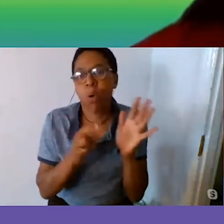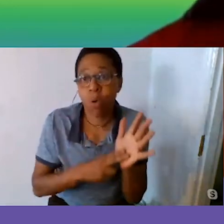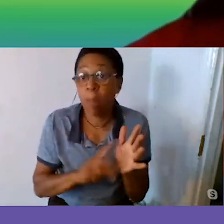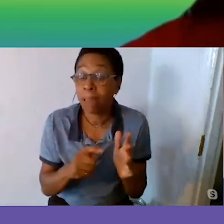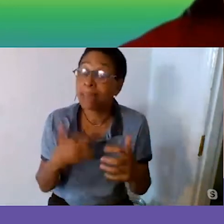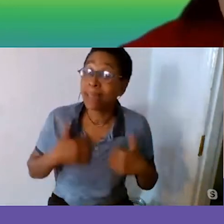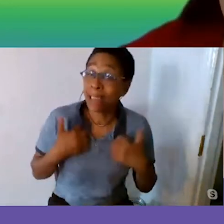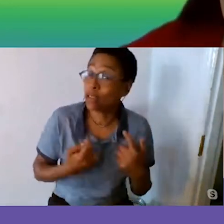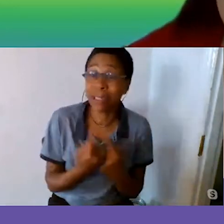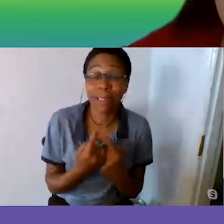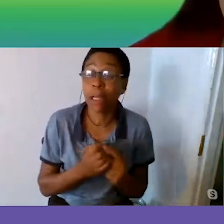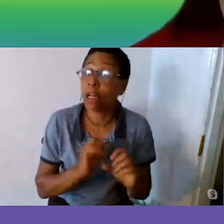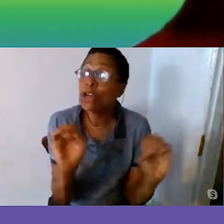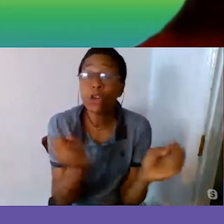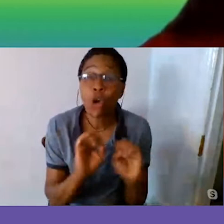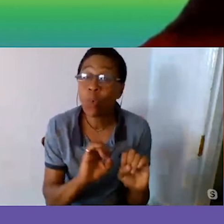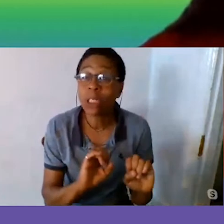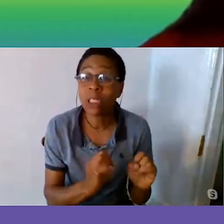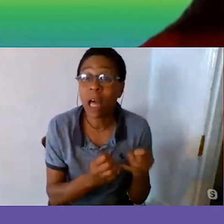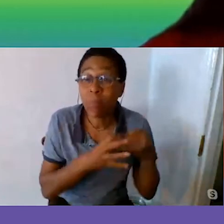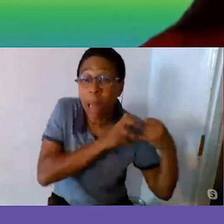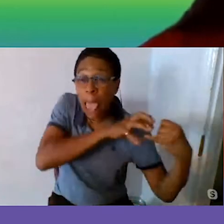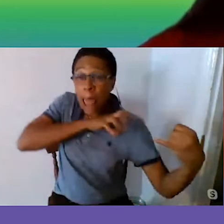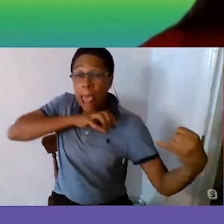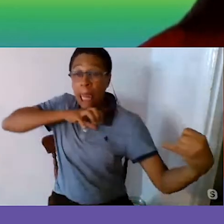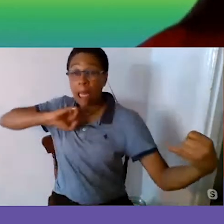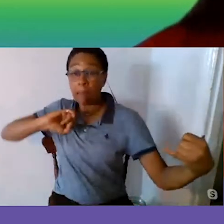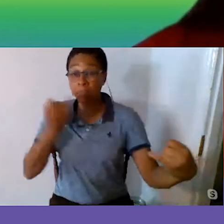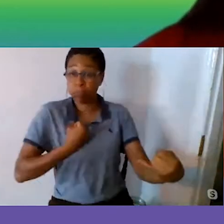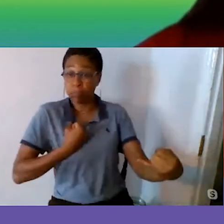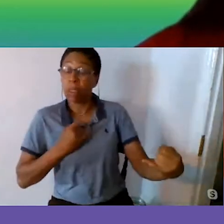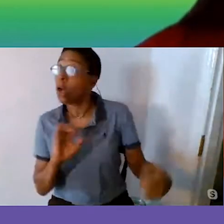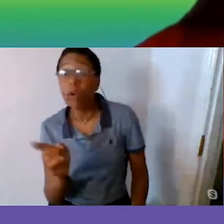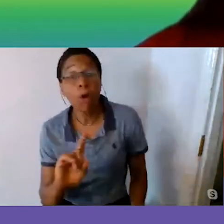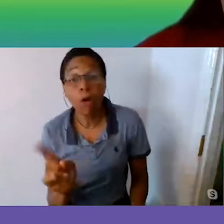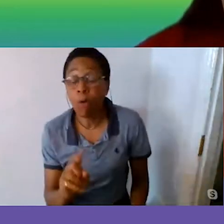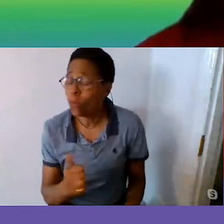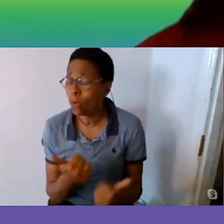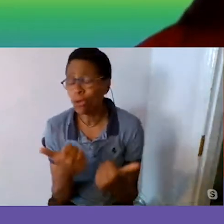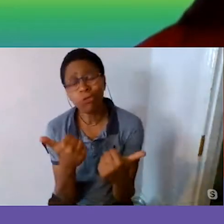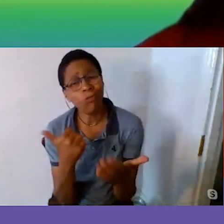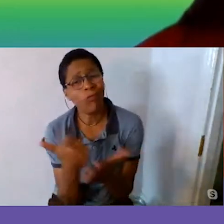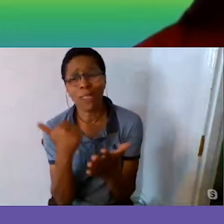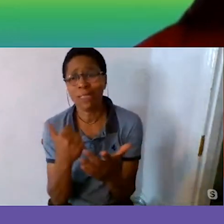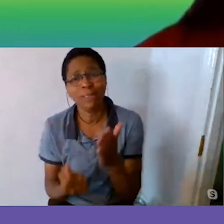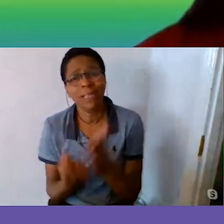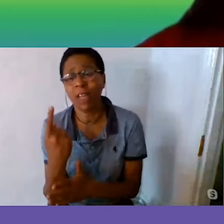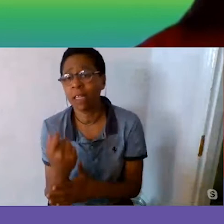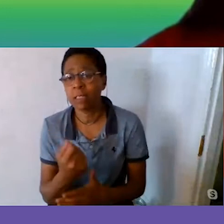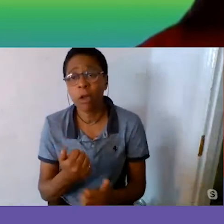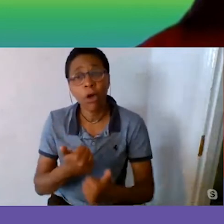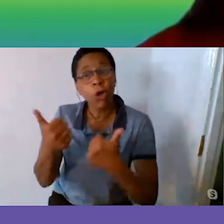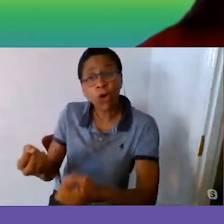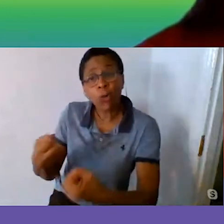the whole brand's been really well received. We've had great events. We've had really good feedback from filmmakers and the audience.